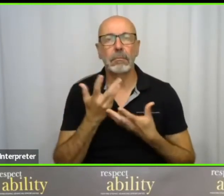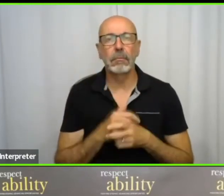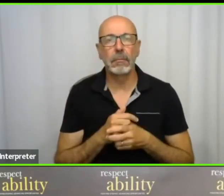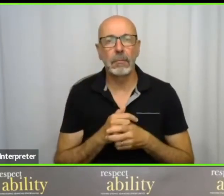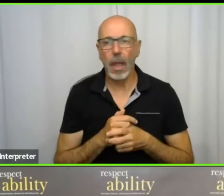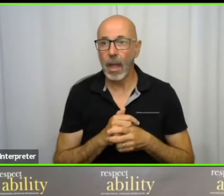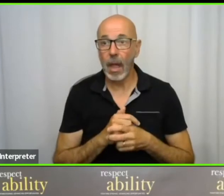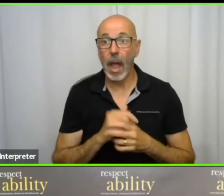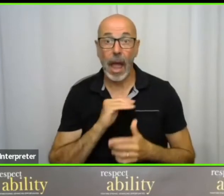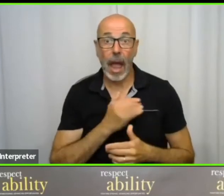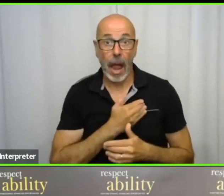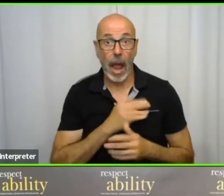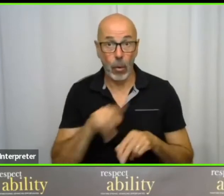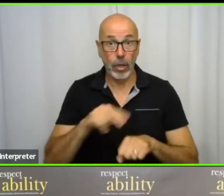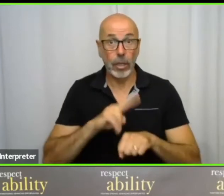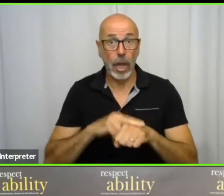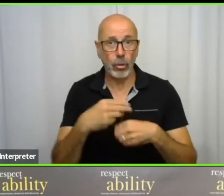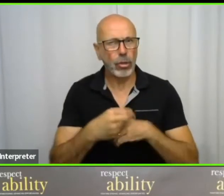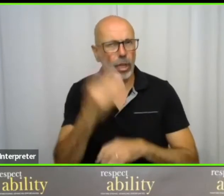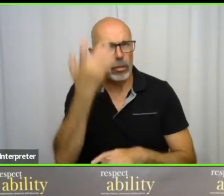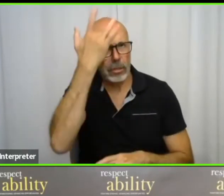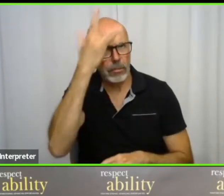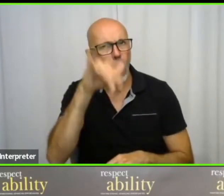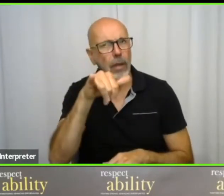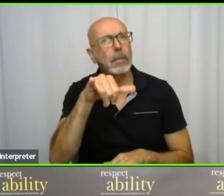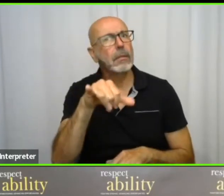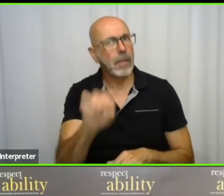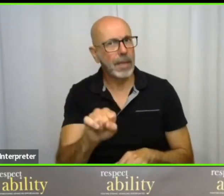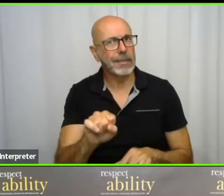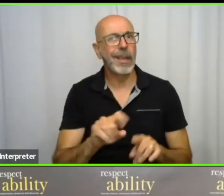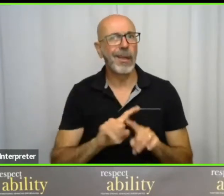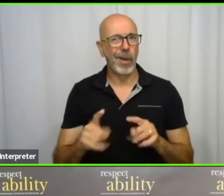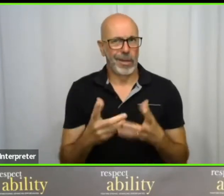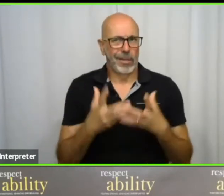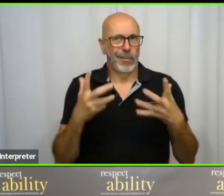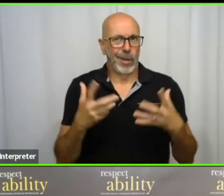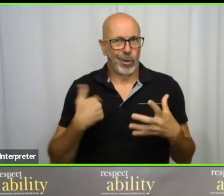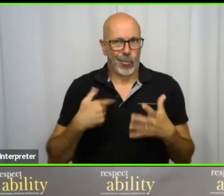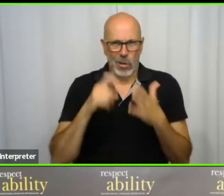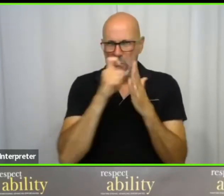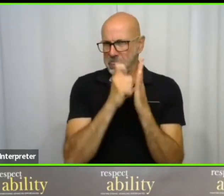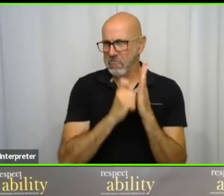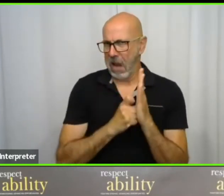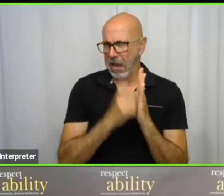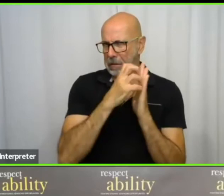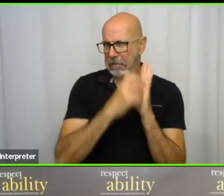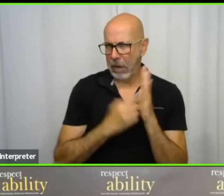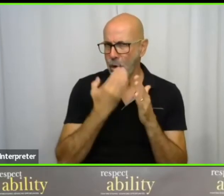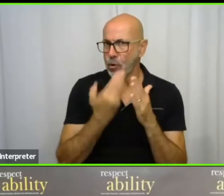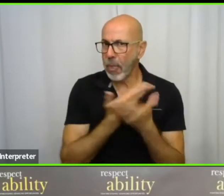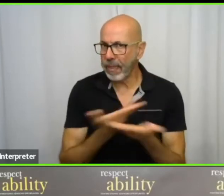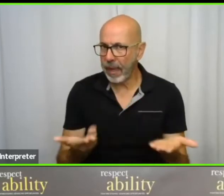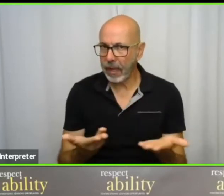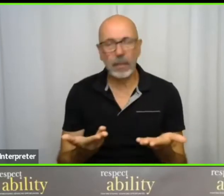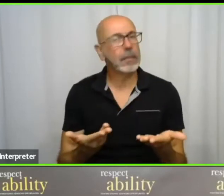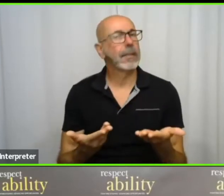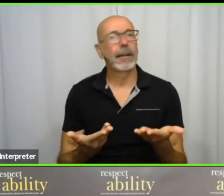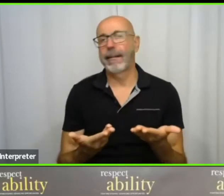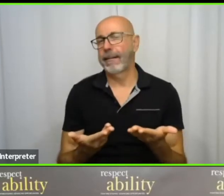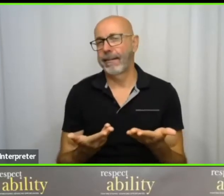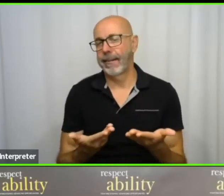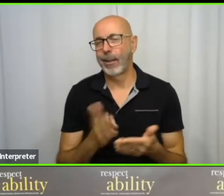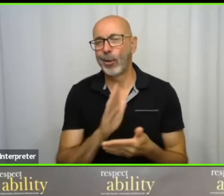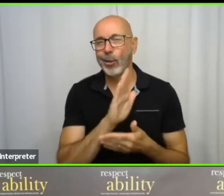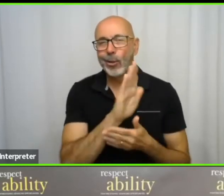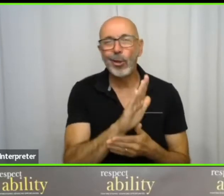as our national organizations are, and as much as we write good stuff, we can't hold a candle